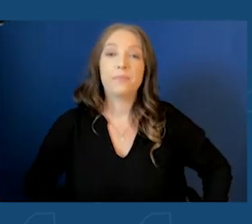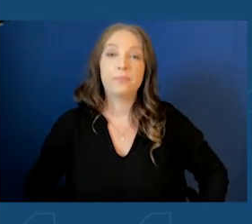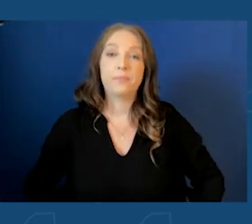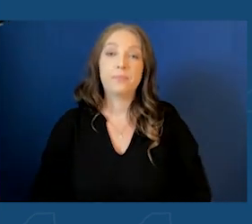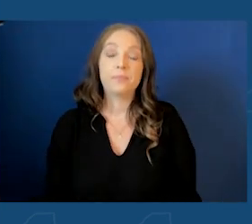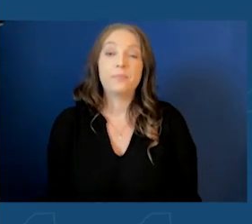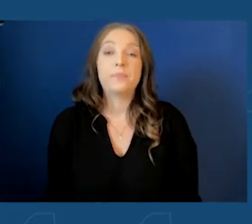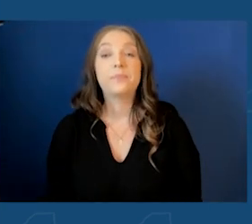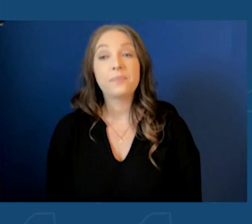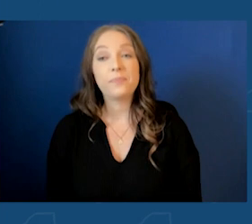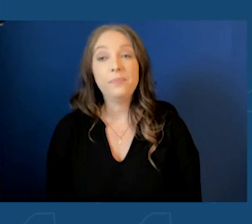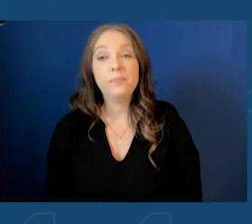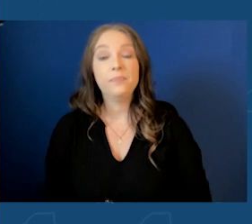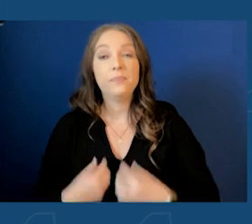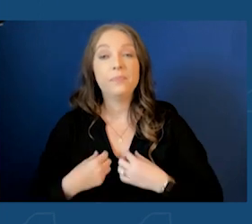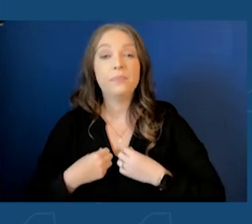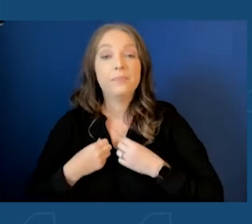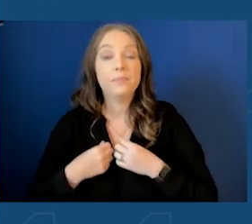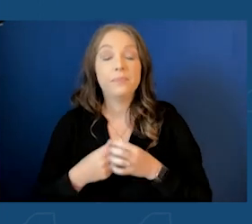Go ahead, Melissa.